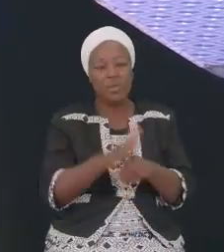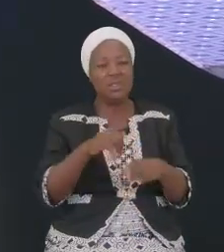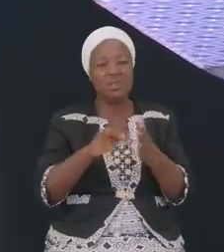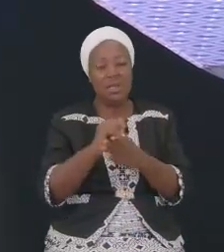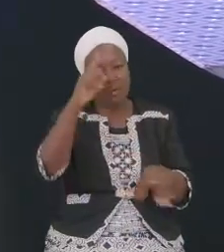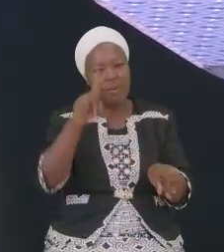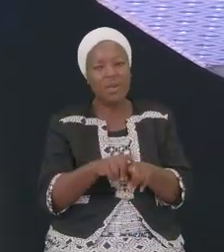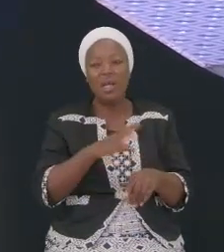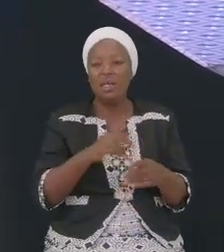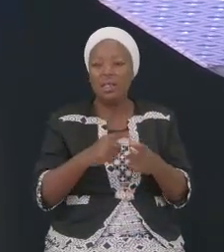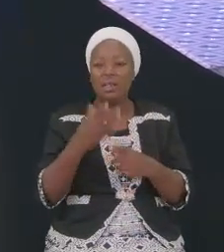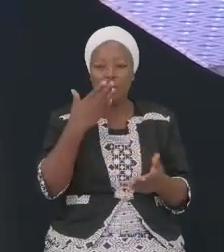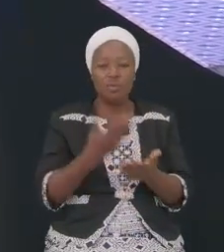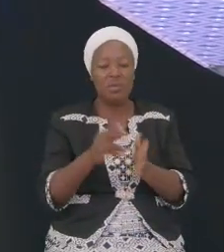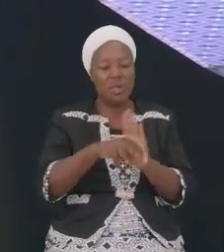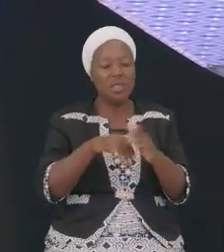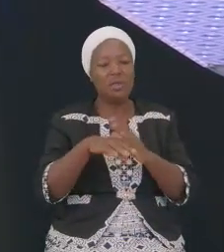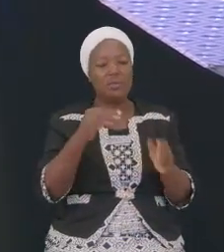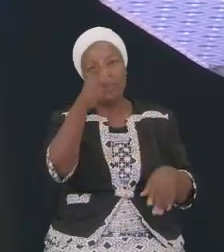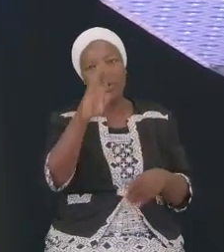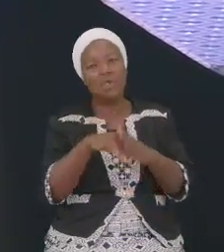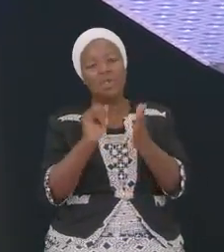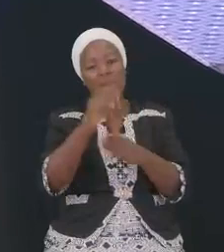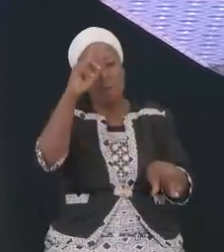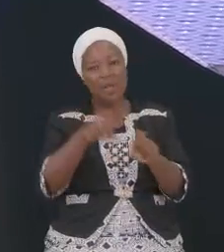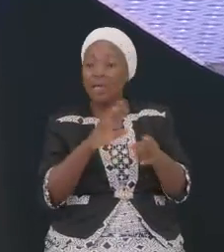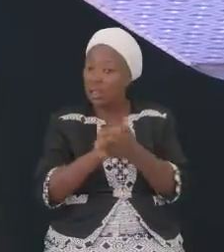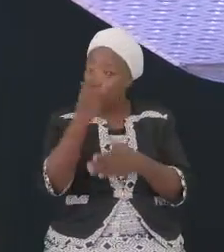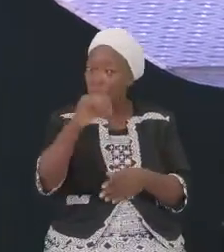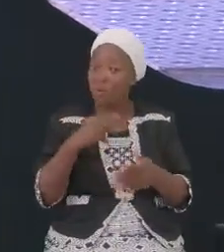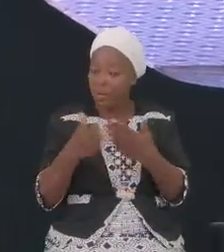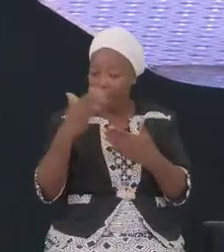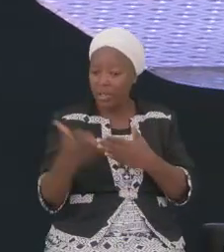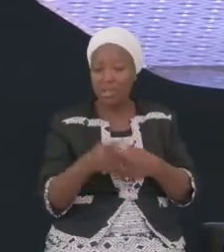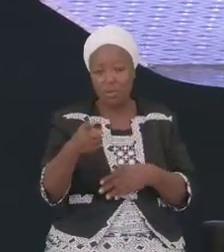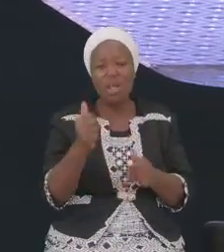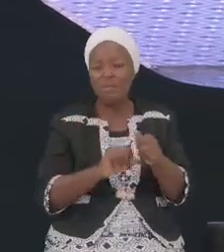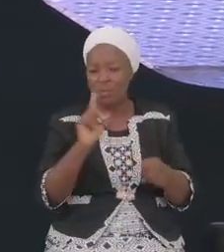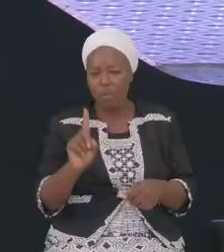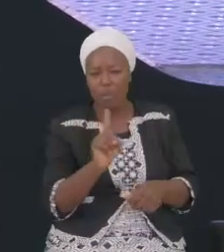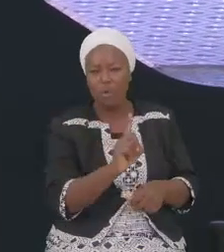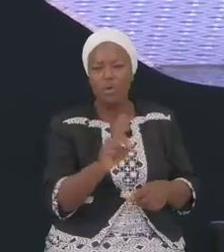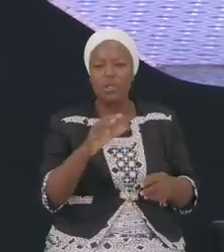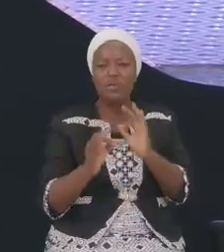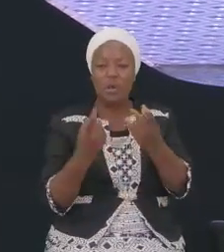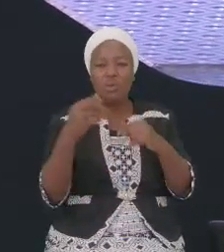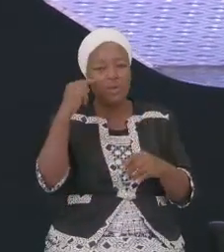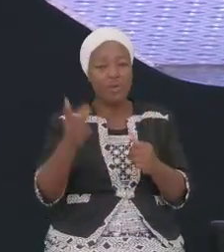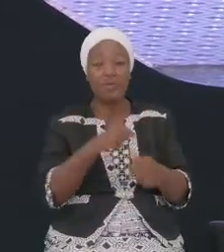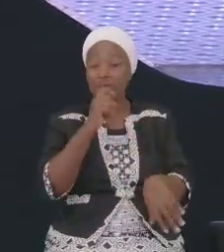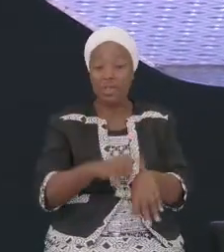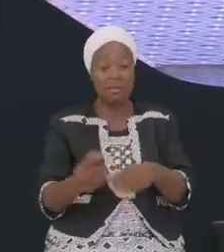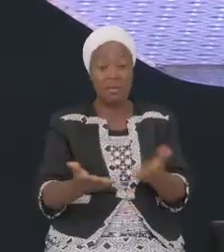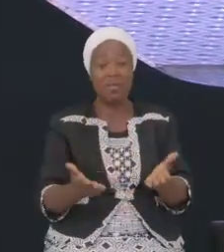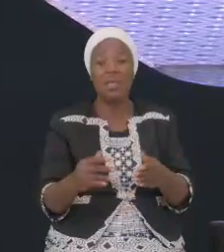covenant. There's the goodness of God in that covenant. And that's why we're inviting you, everyone. If you're coming for the first time,